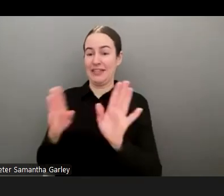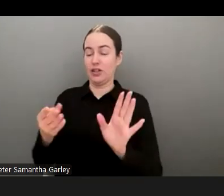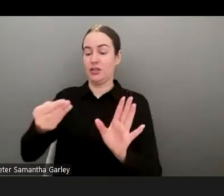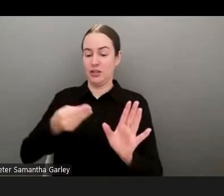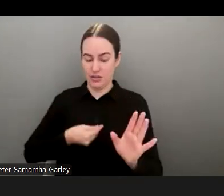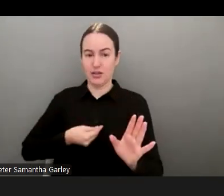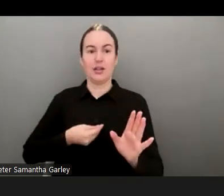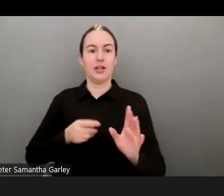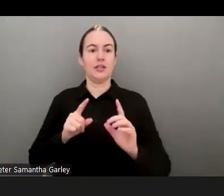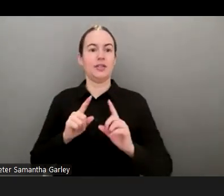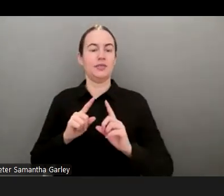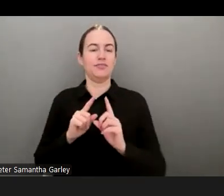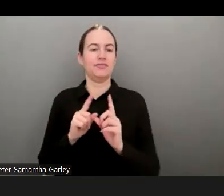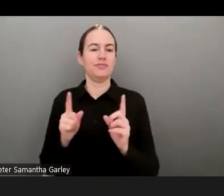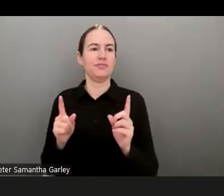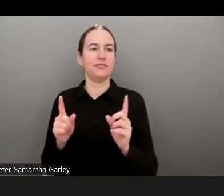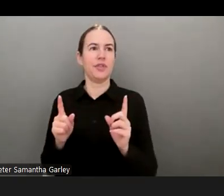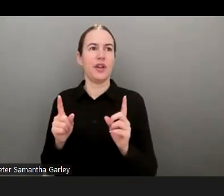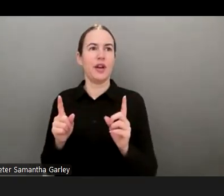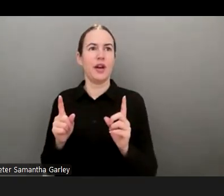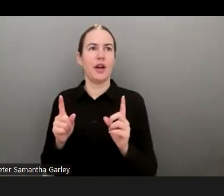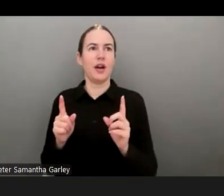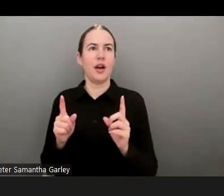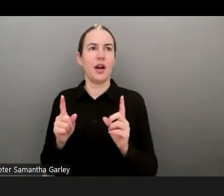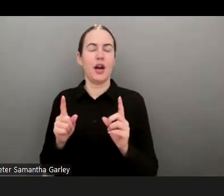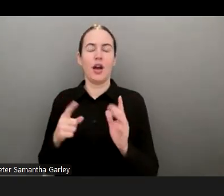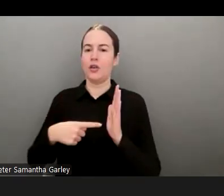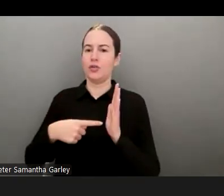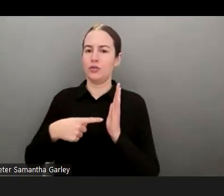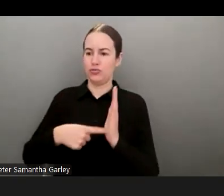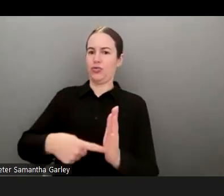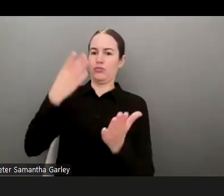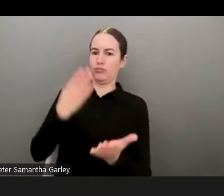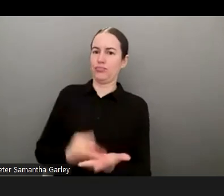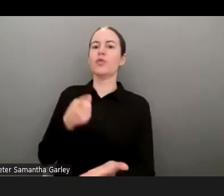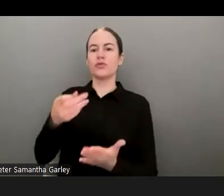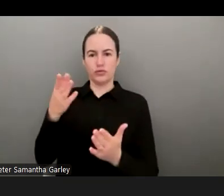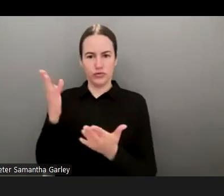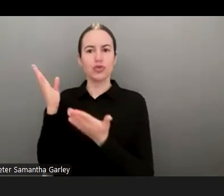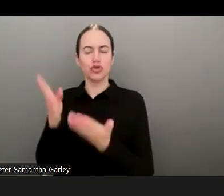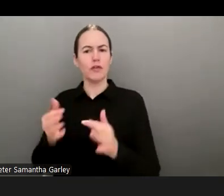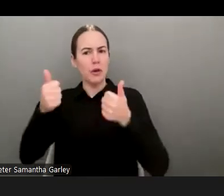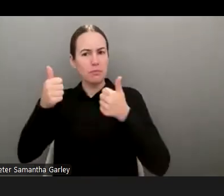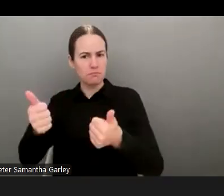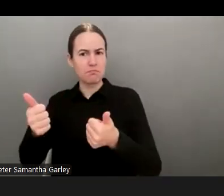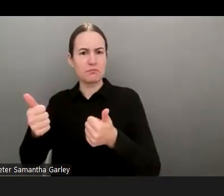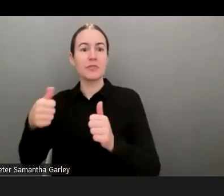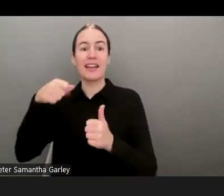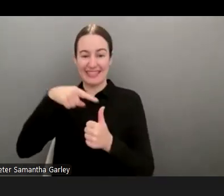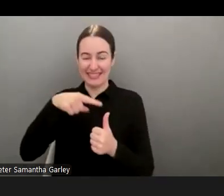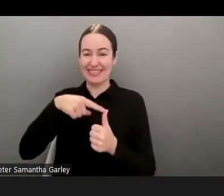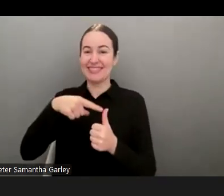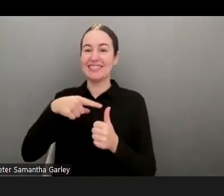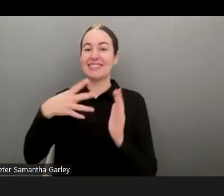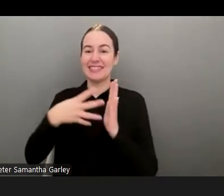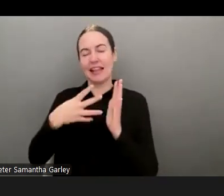It doesn't. It isn't a guarantee that their service is accessible if they pass. No, you only give them some